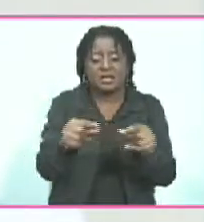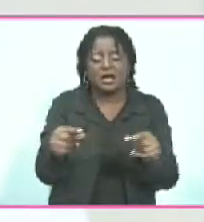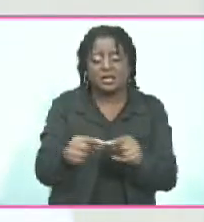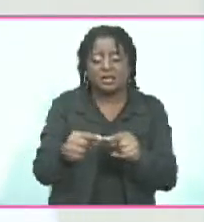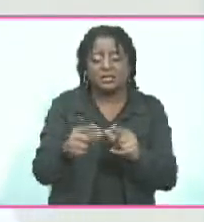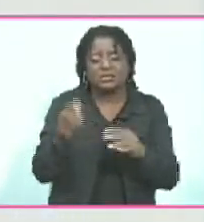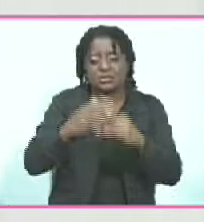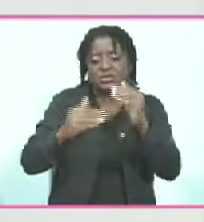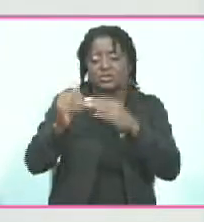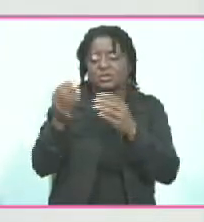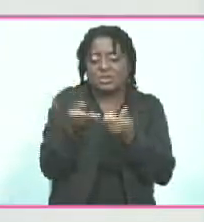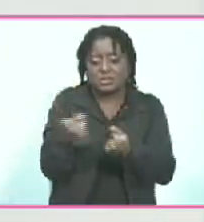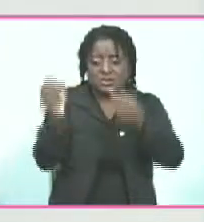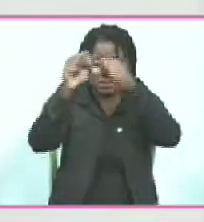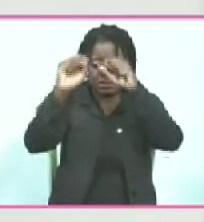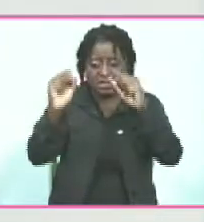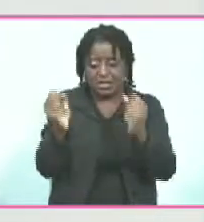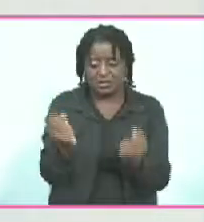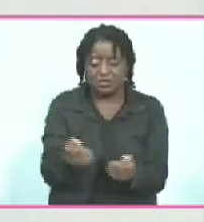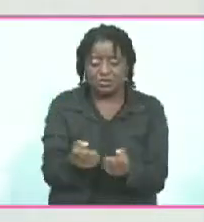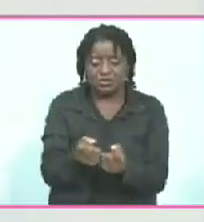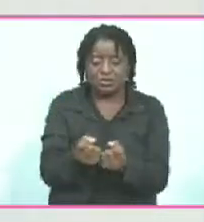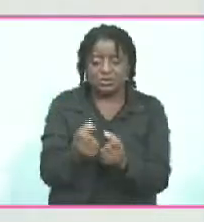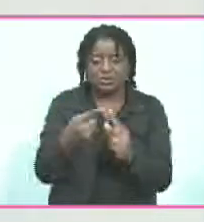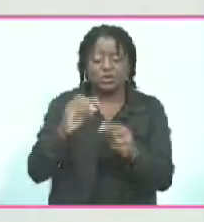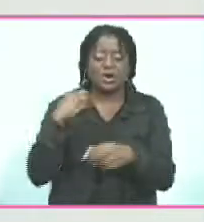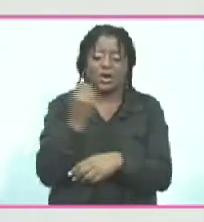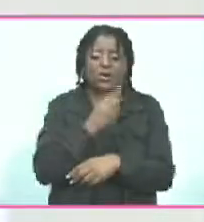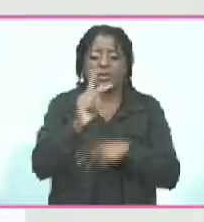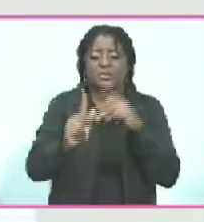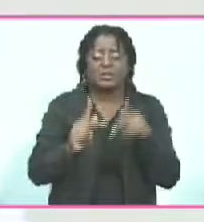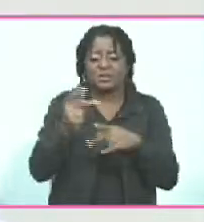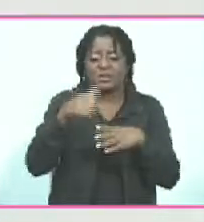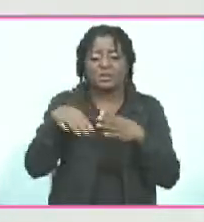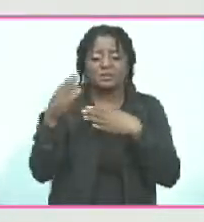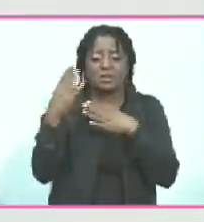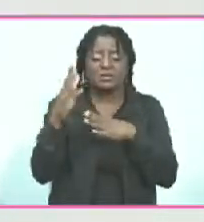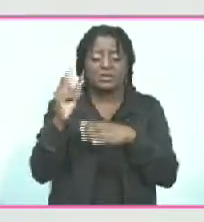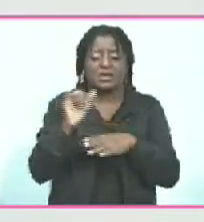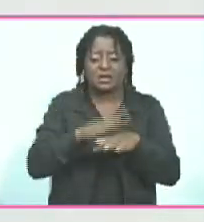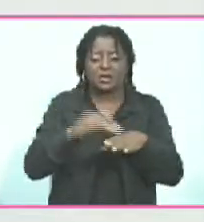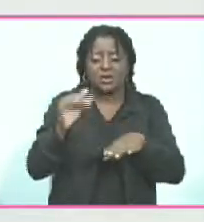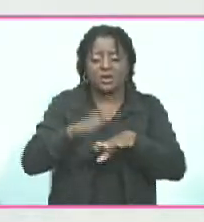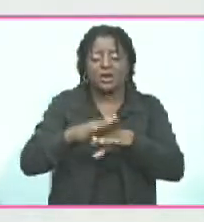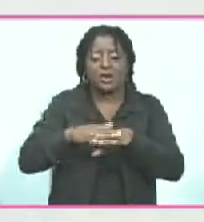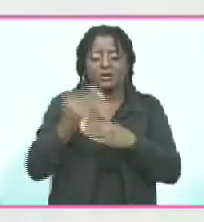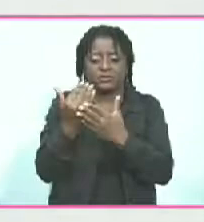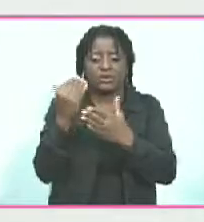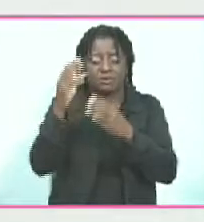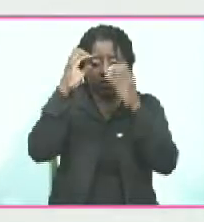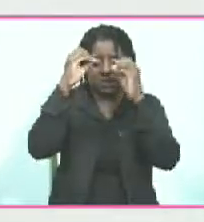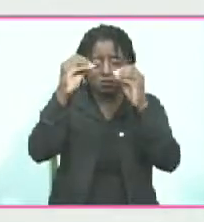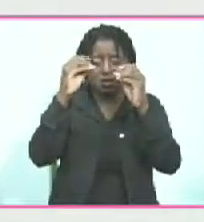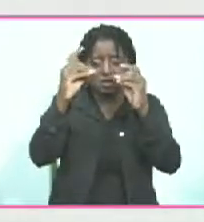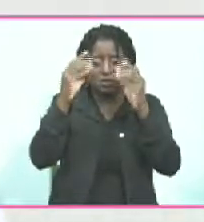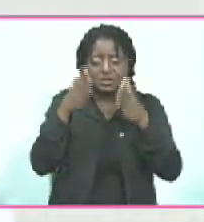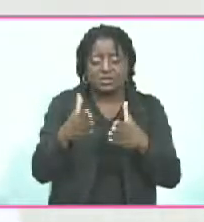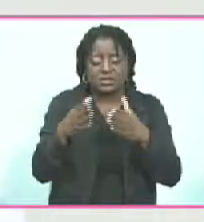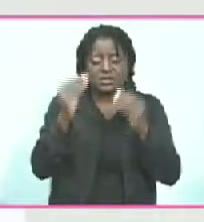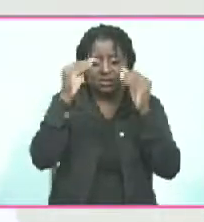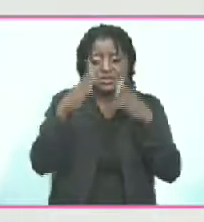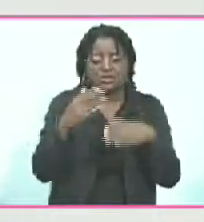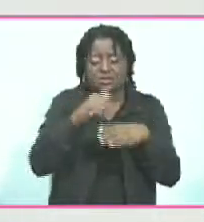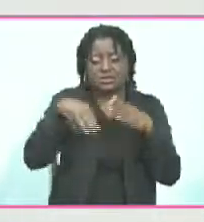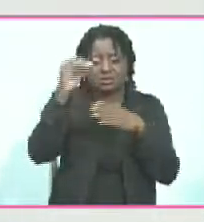monuments to our people in our Bahamas. I call upon our educators, teachers, the Ministry of Education to join